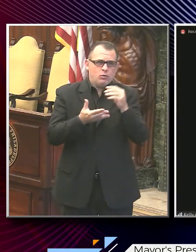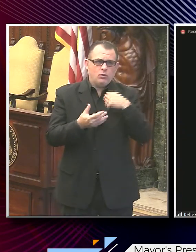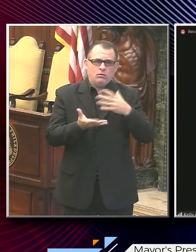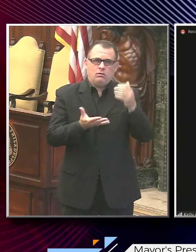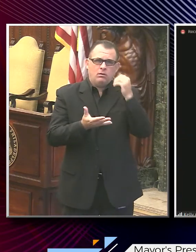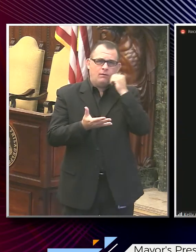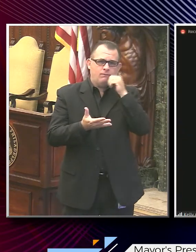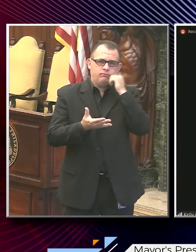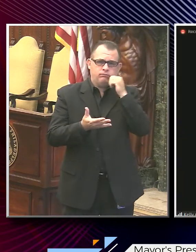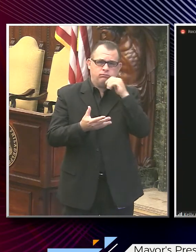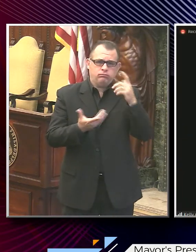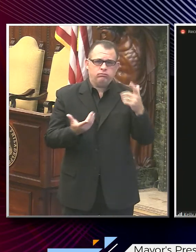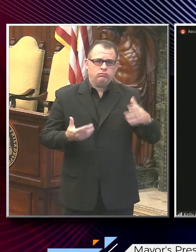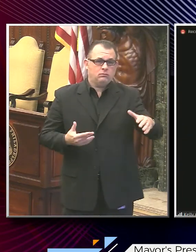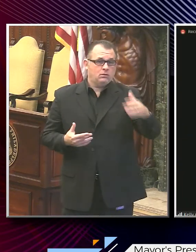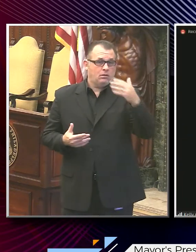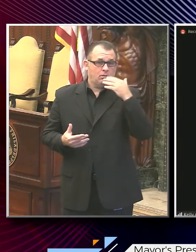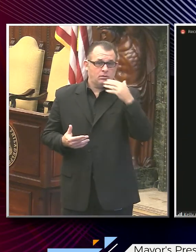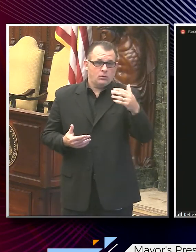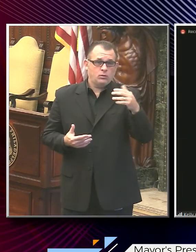Okay, great.